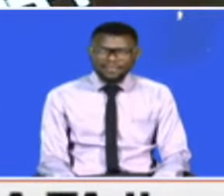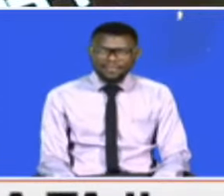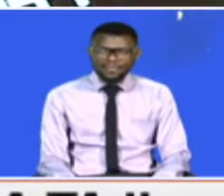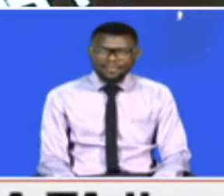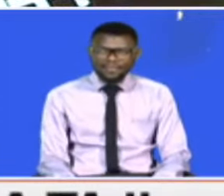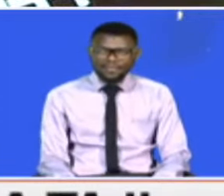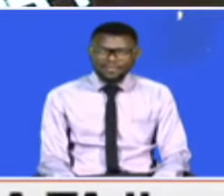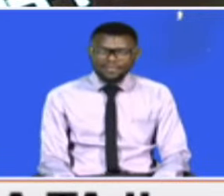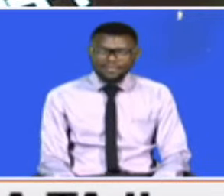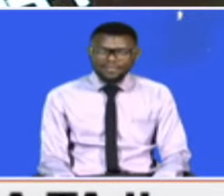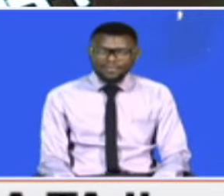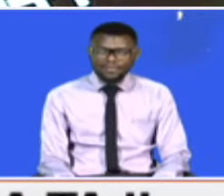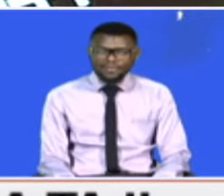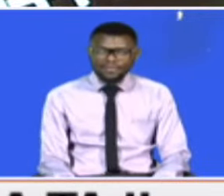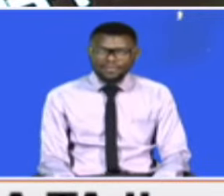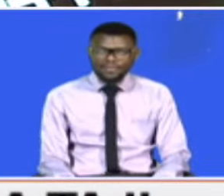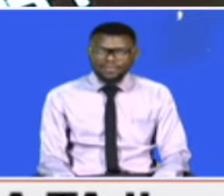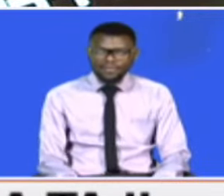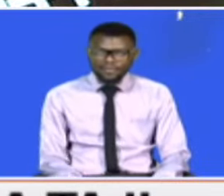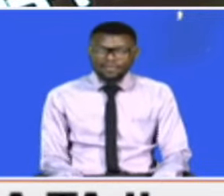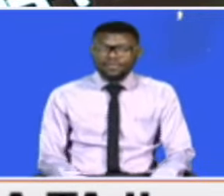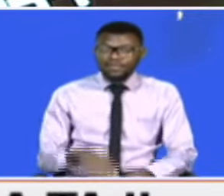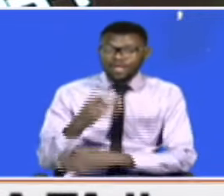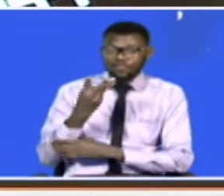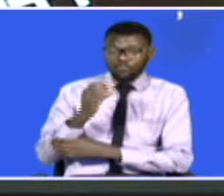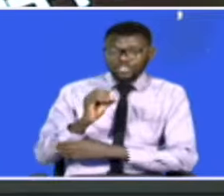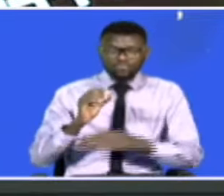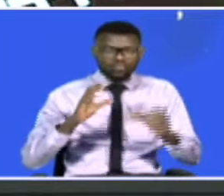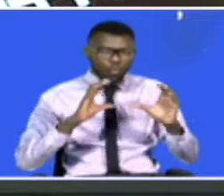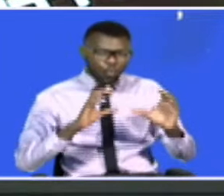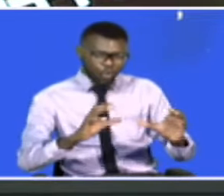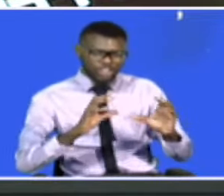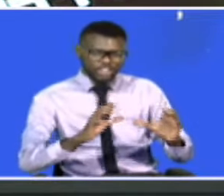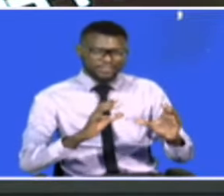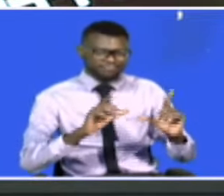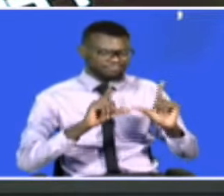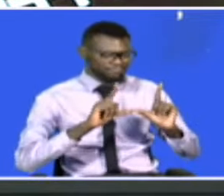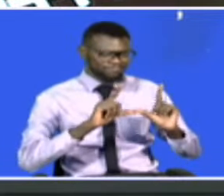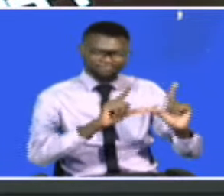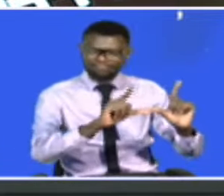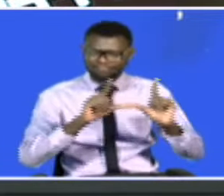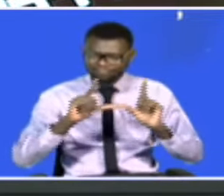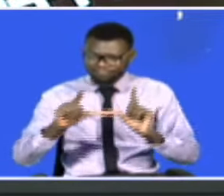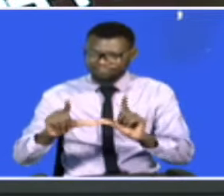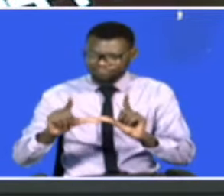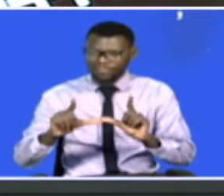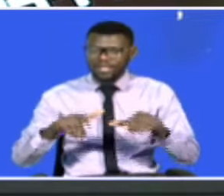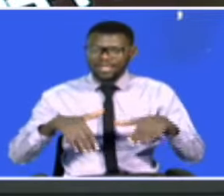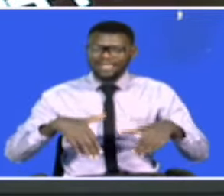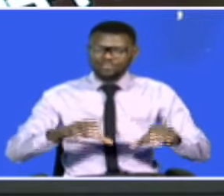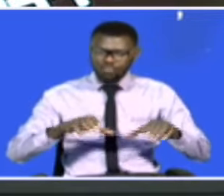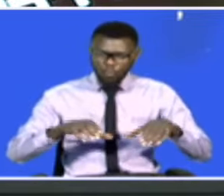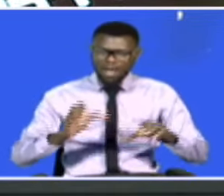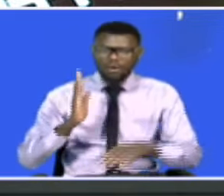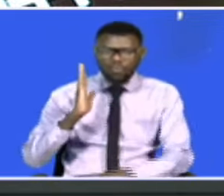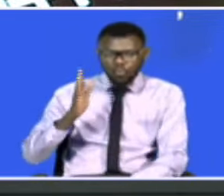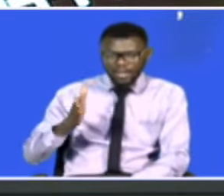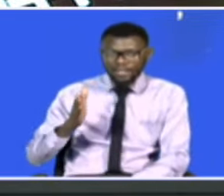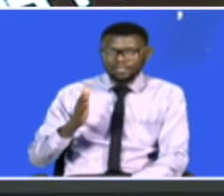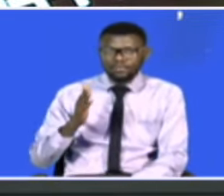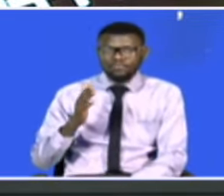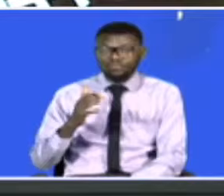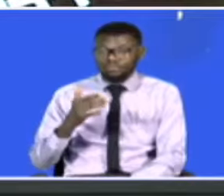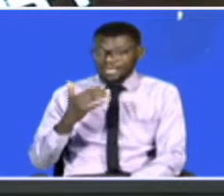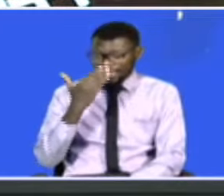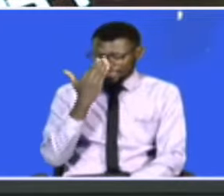Hatimaye takriban wakufunzi 40 watapokea vyeti vya kuhitimu kufunzi wa kiwango cha diploma baada ya mafunzo ya